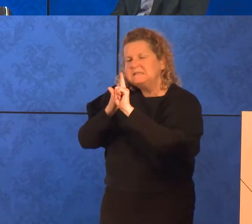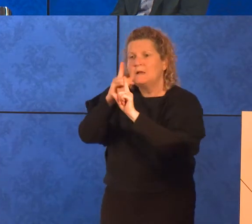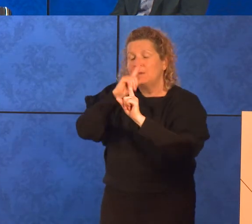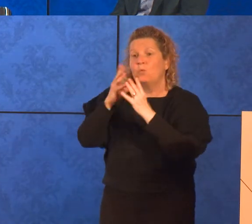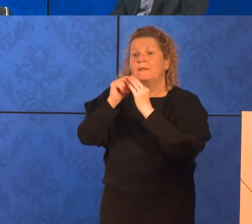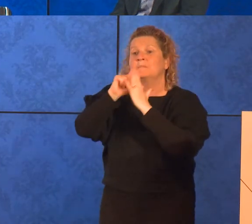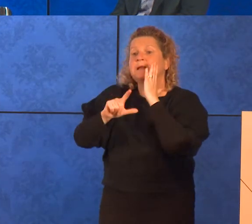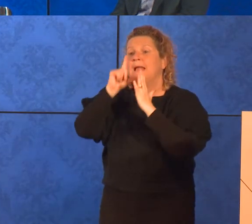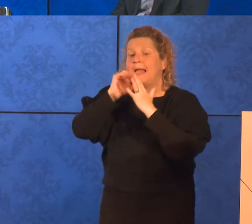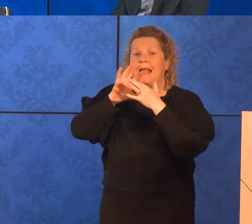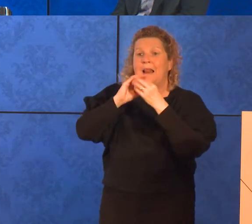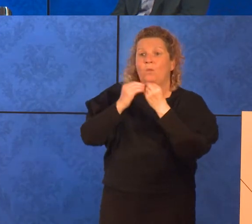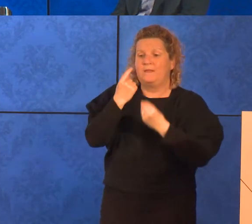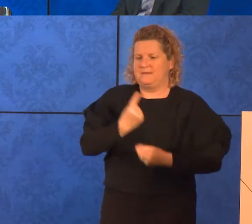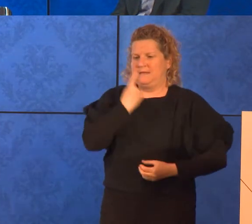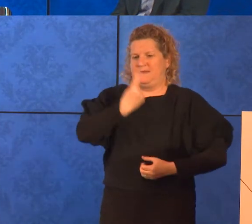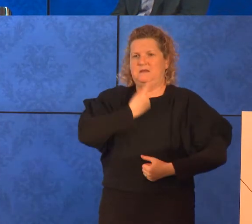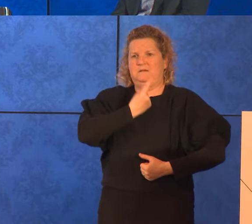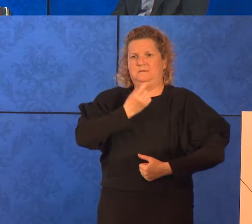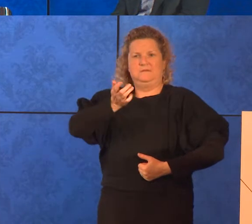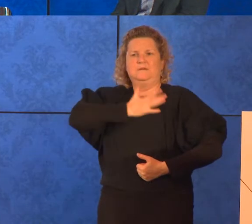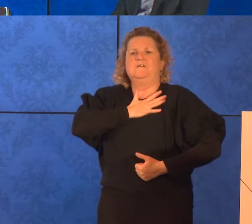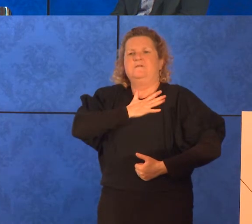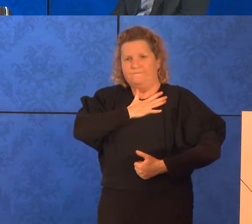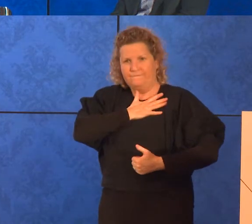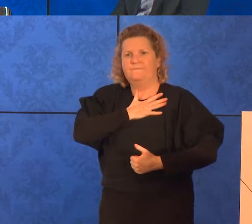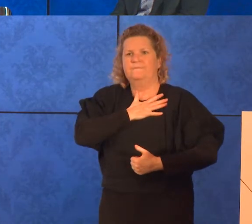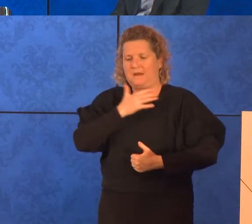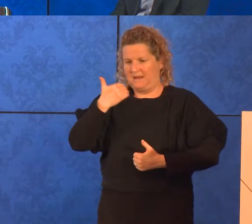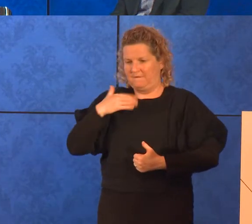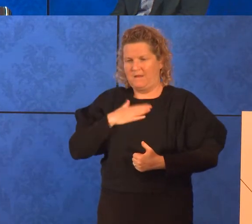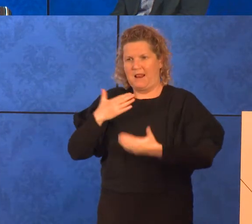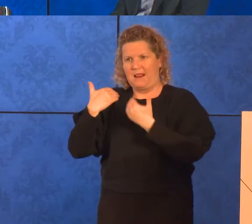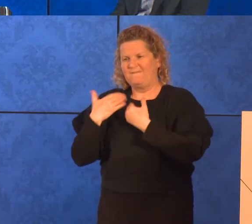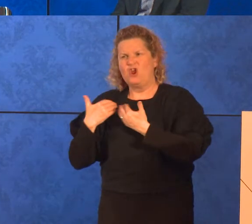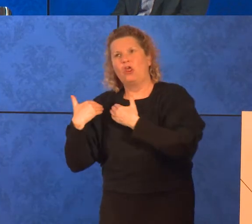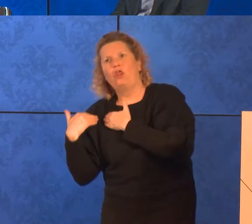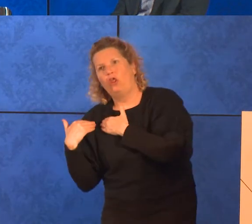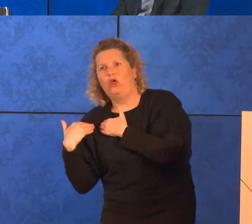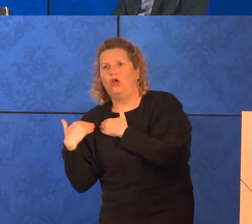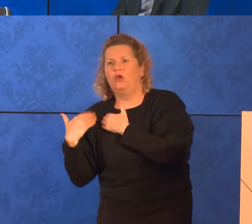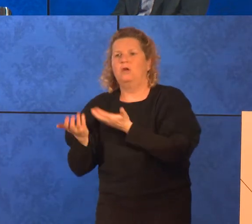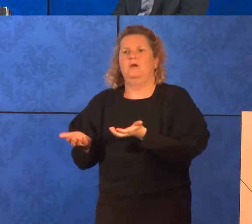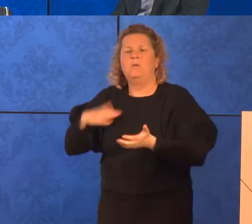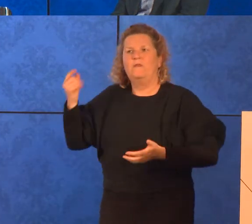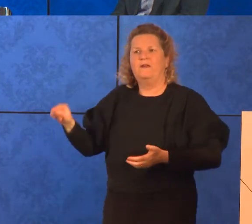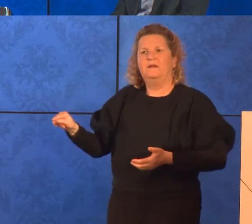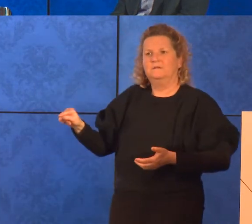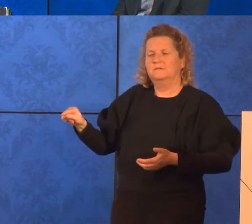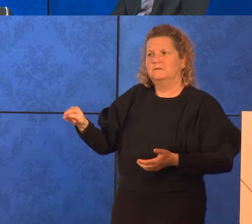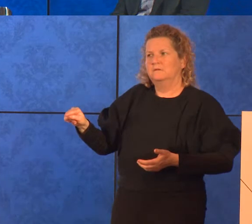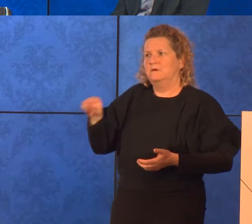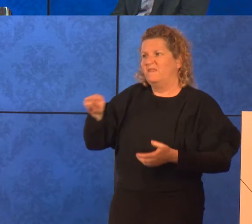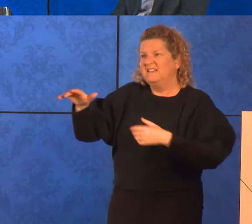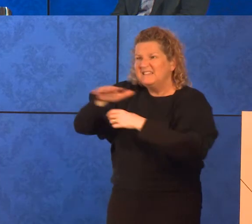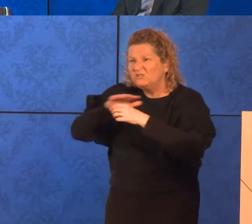connect with independency and live the life that they want to live, not dependency. And that's a very common thing that I find in this